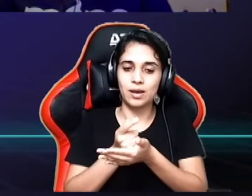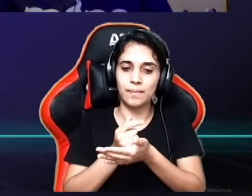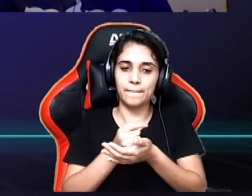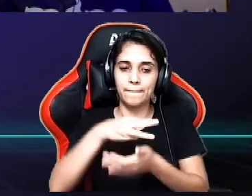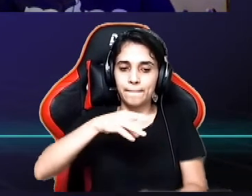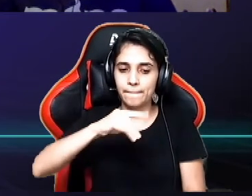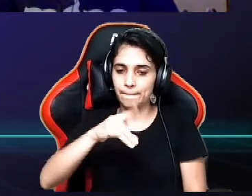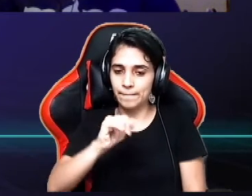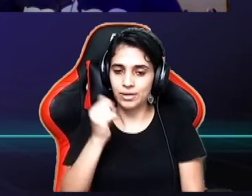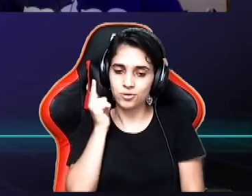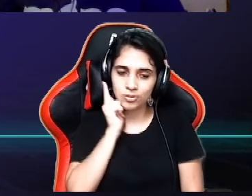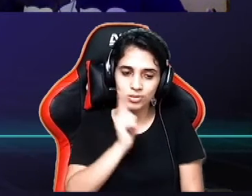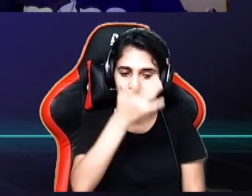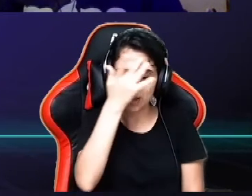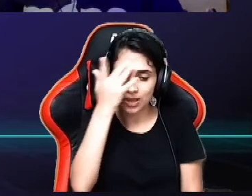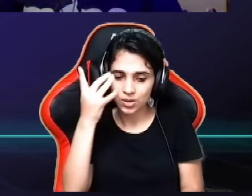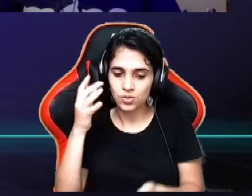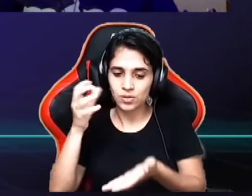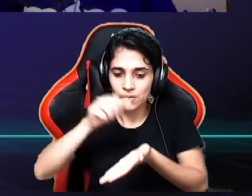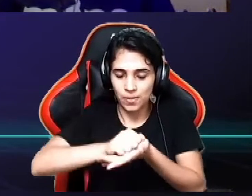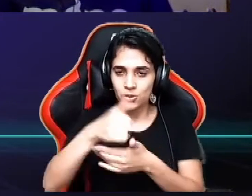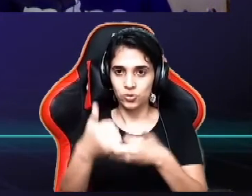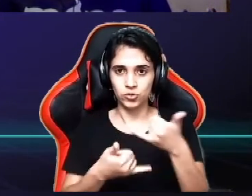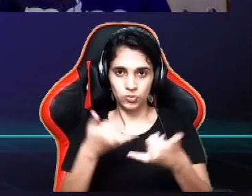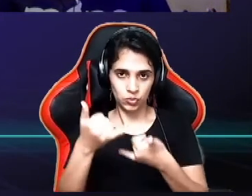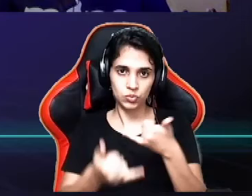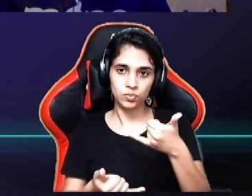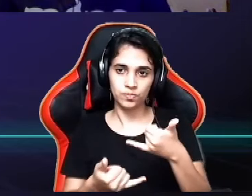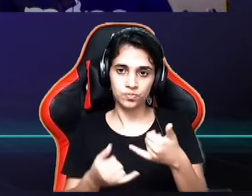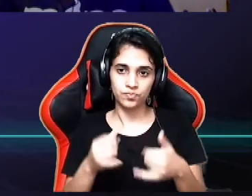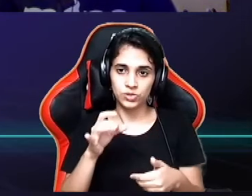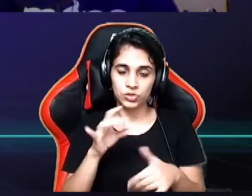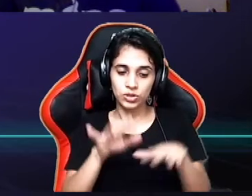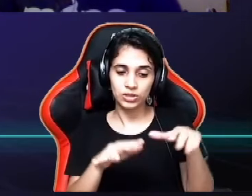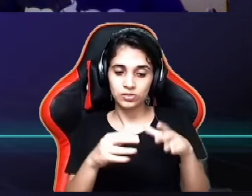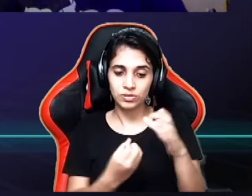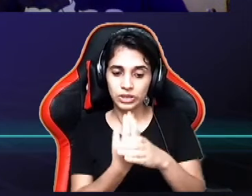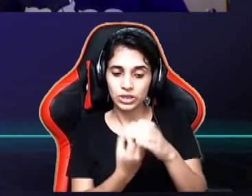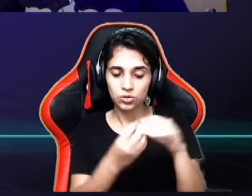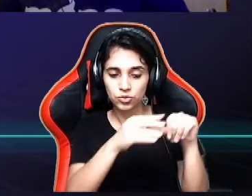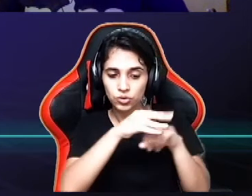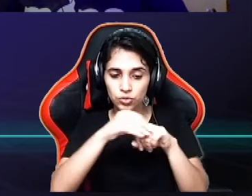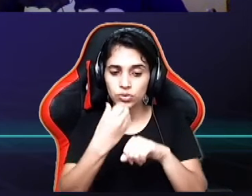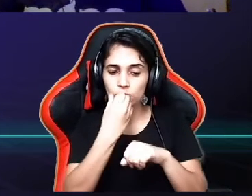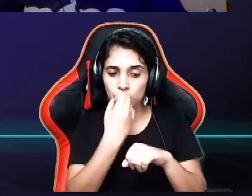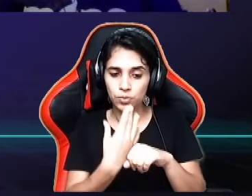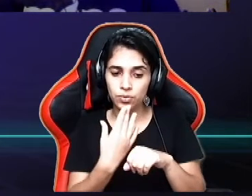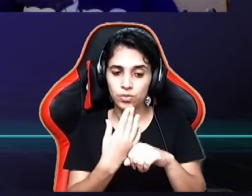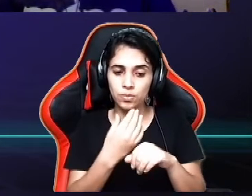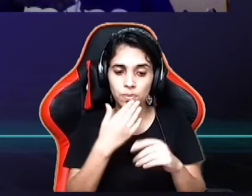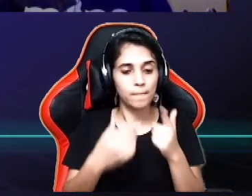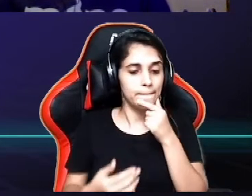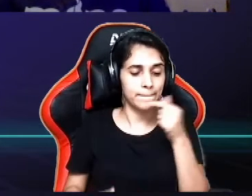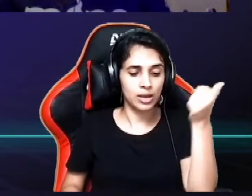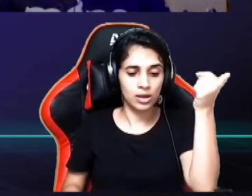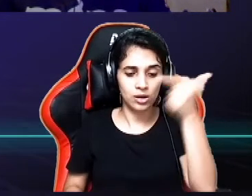You're going to seek for more users, acquire more users. So get one good content producer